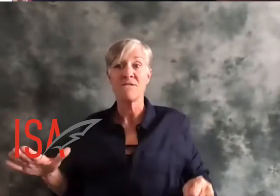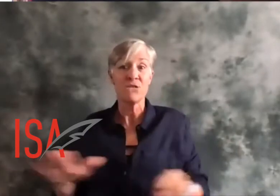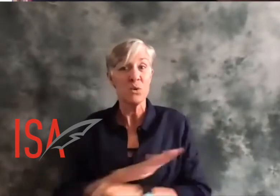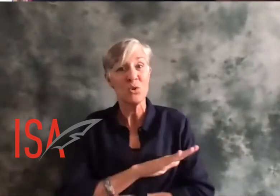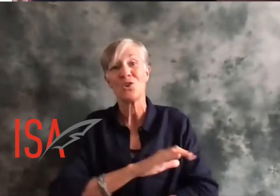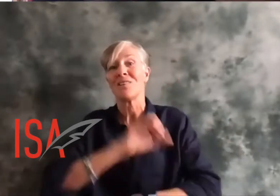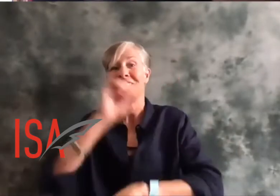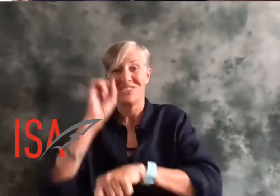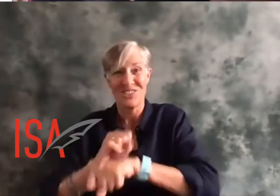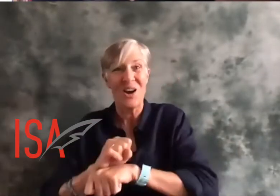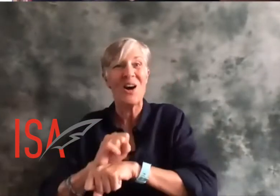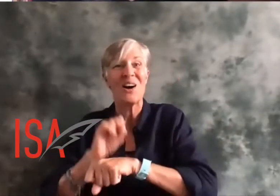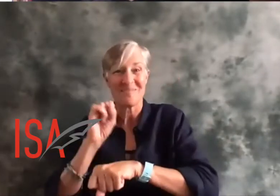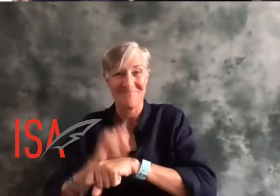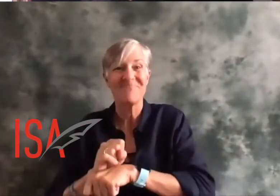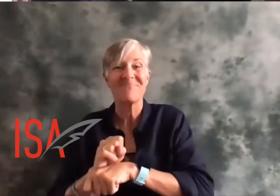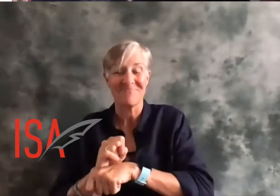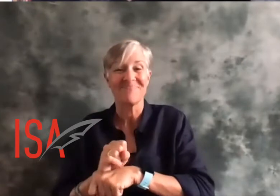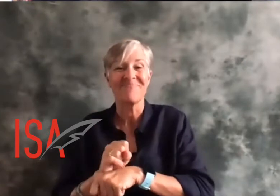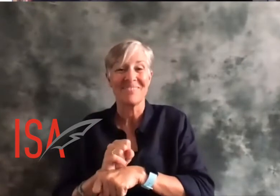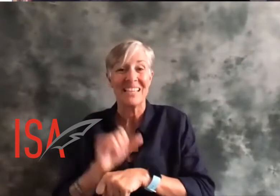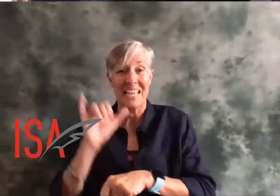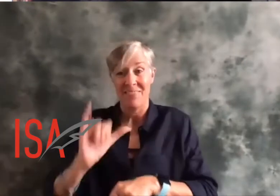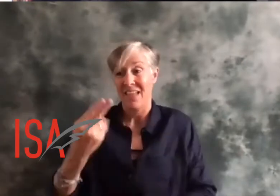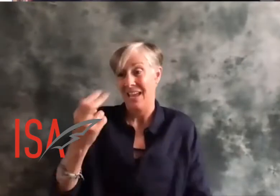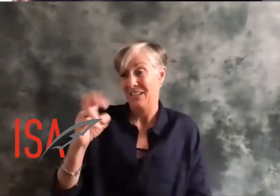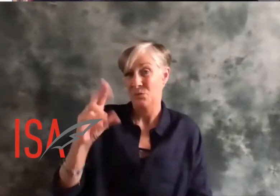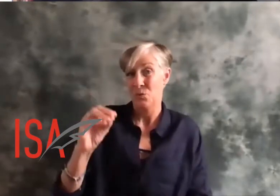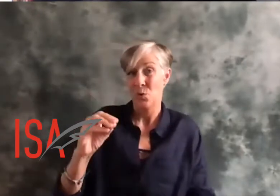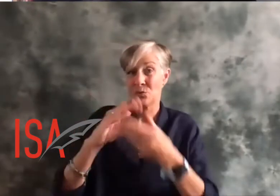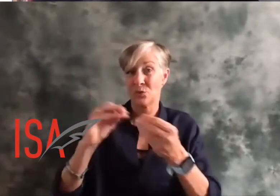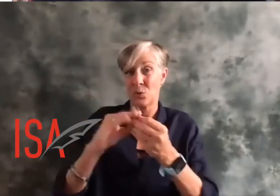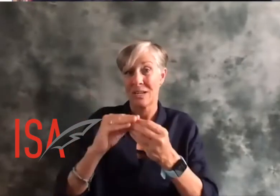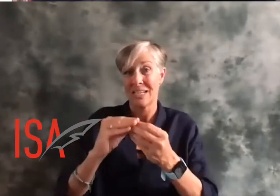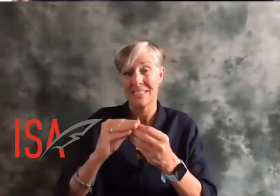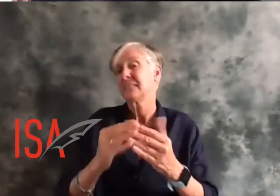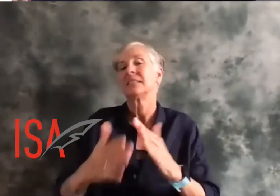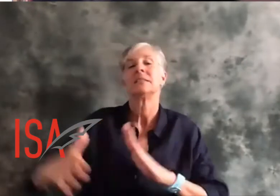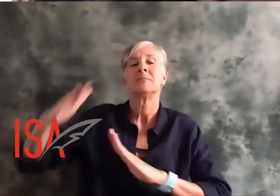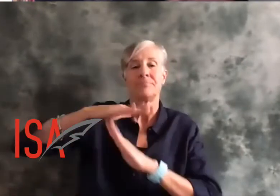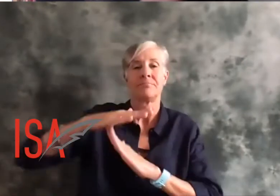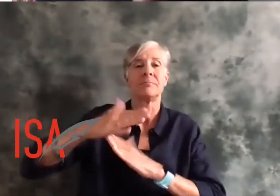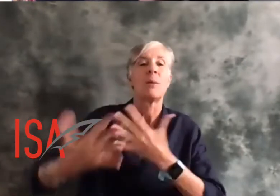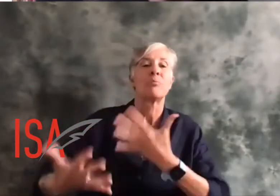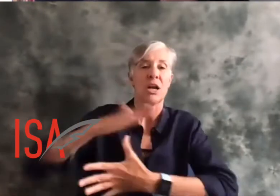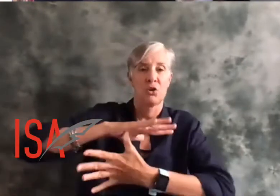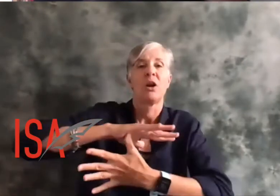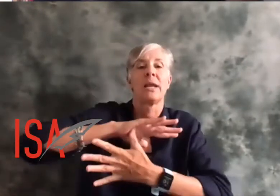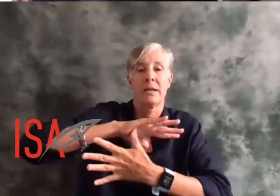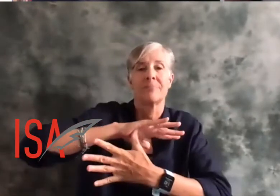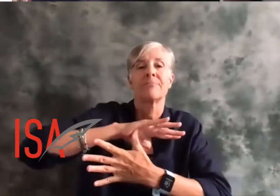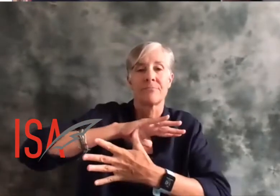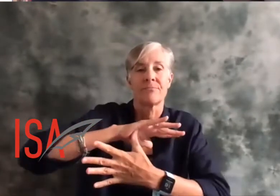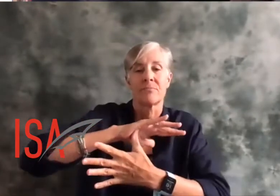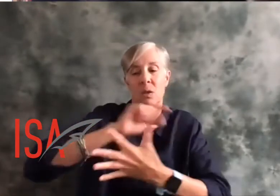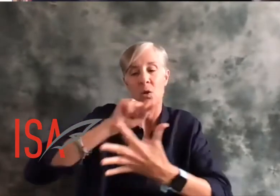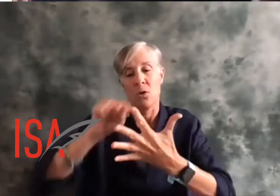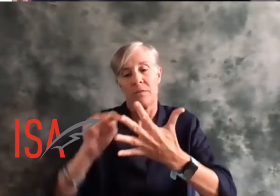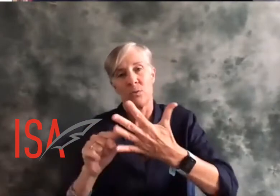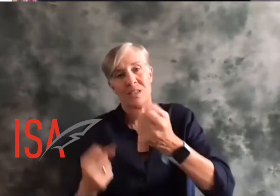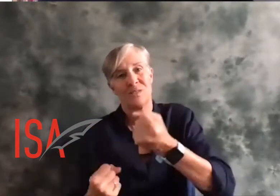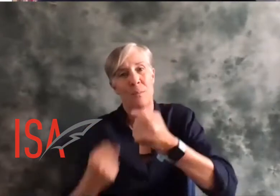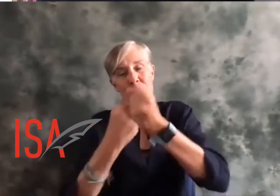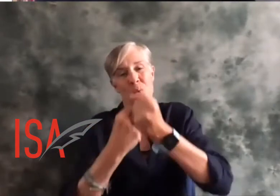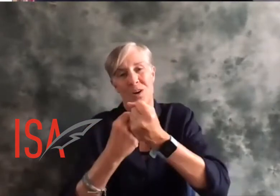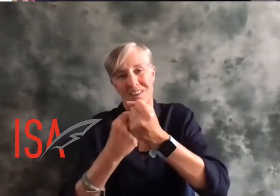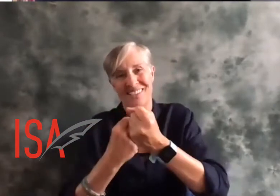ensure that that hero's story is at the forefront and that everything else supports that.